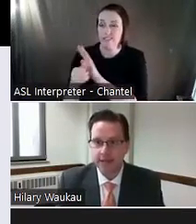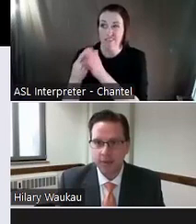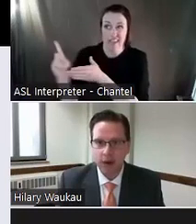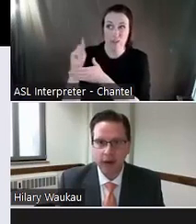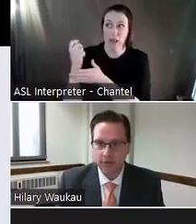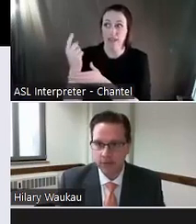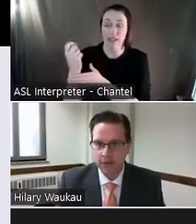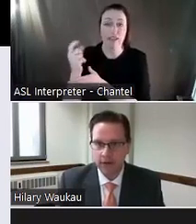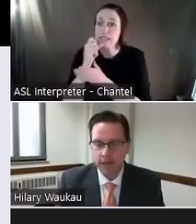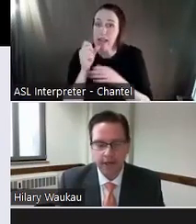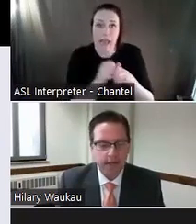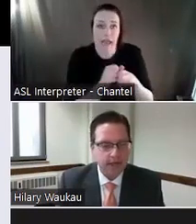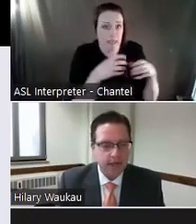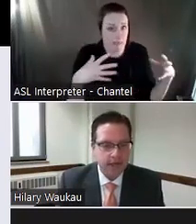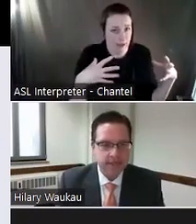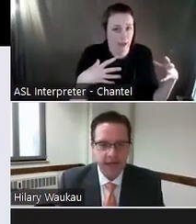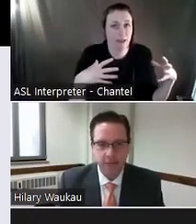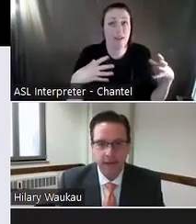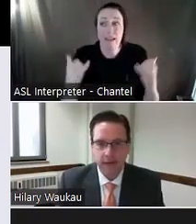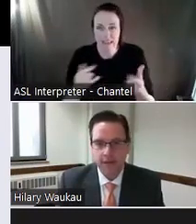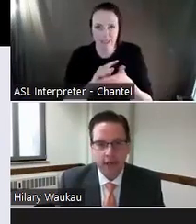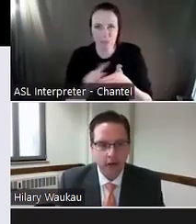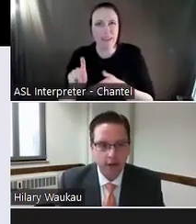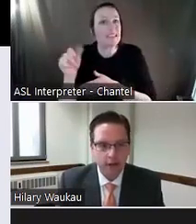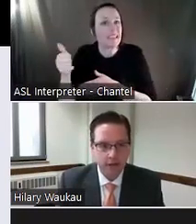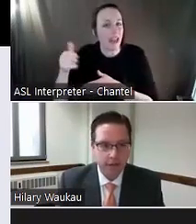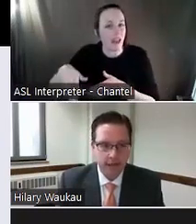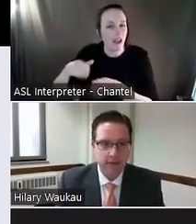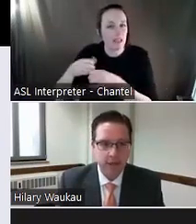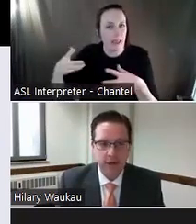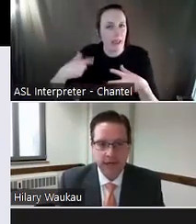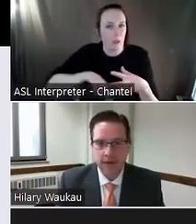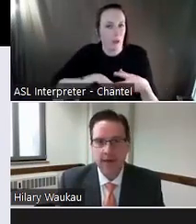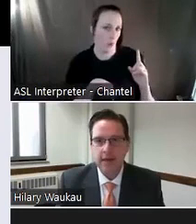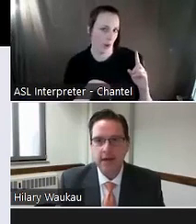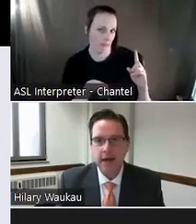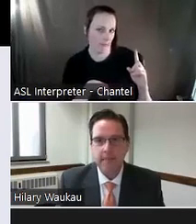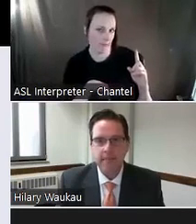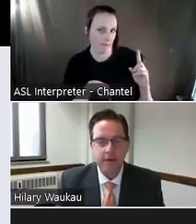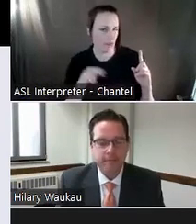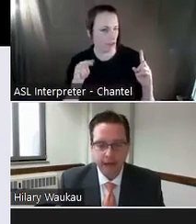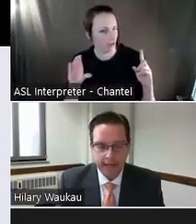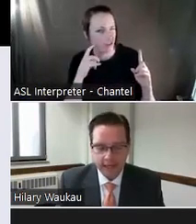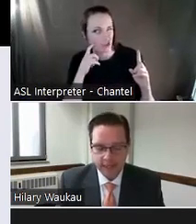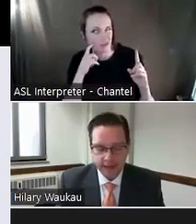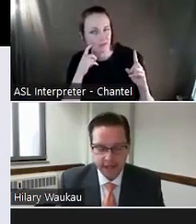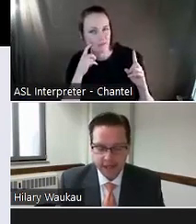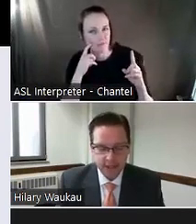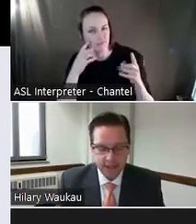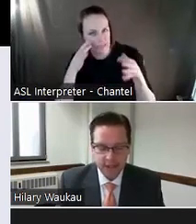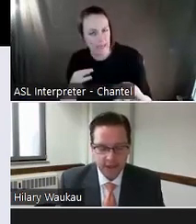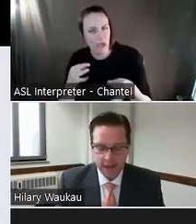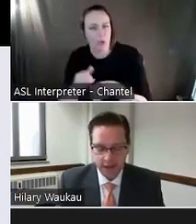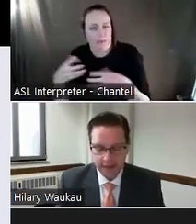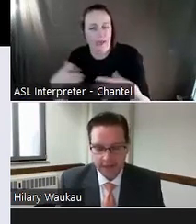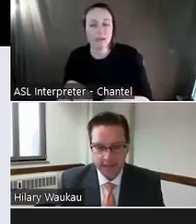Medicaid statewide, with North Carolina signing their bill into law earlier this week. So again, Medicaid expansion isn't